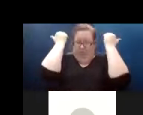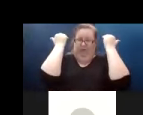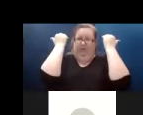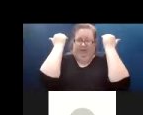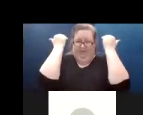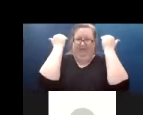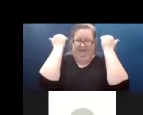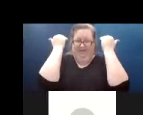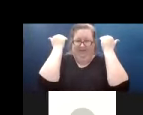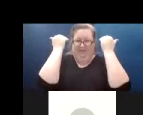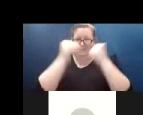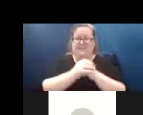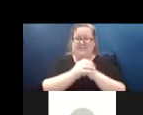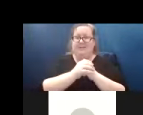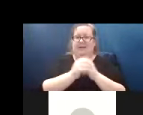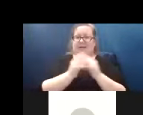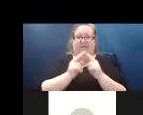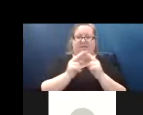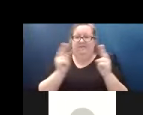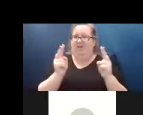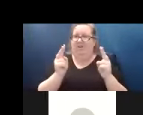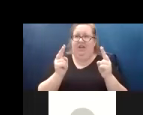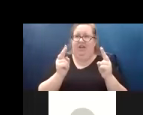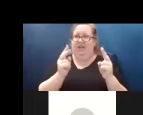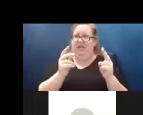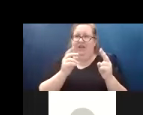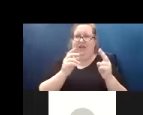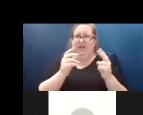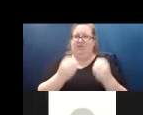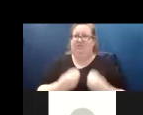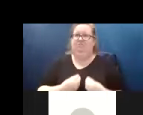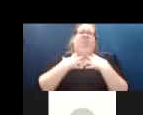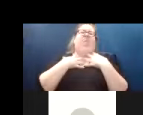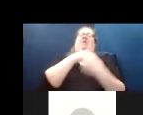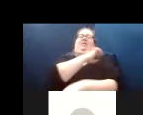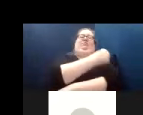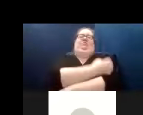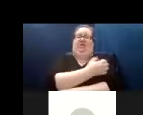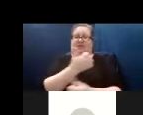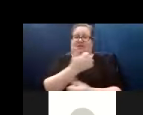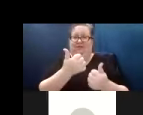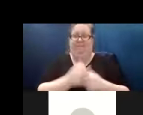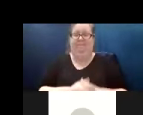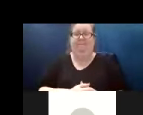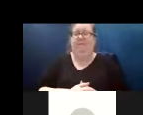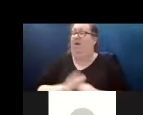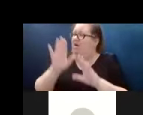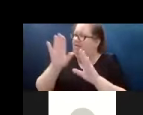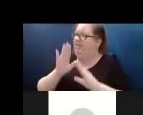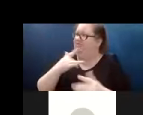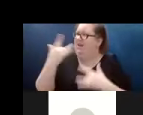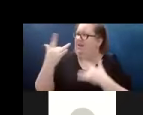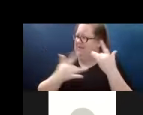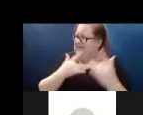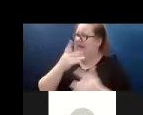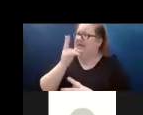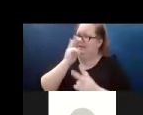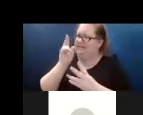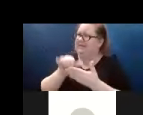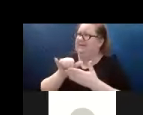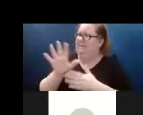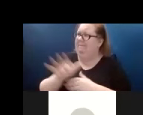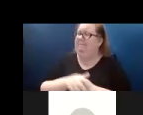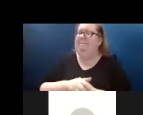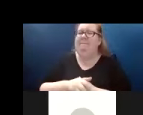and very energizing. That's great. I'm excited to hear that. Yeah.